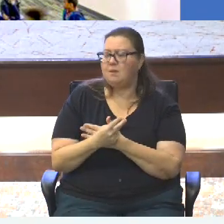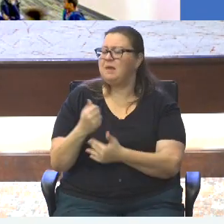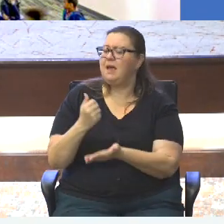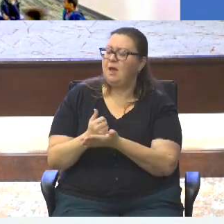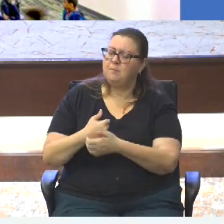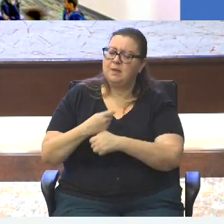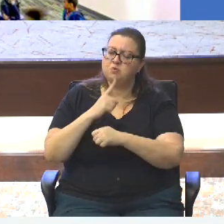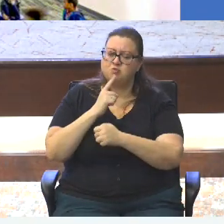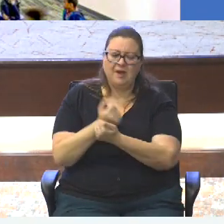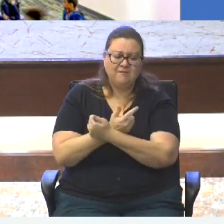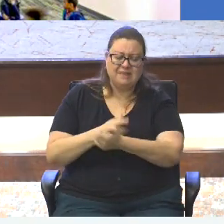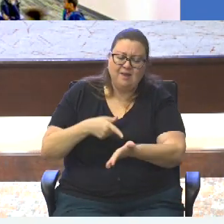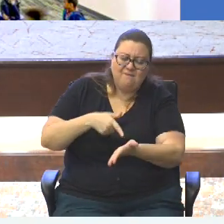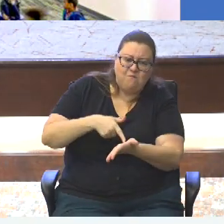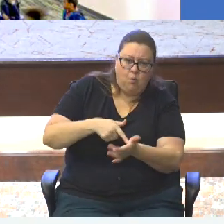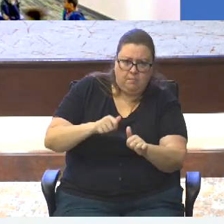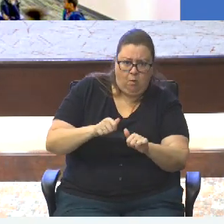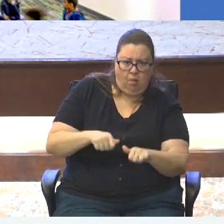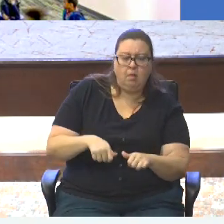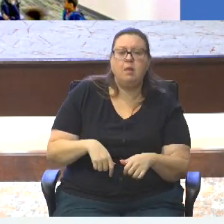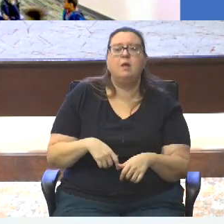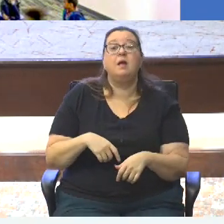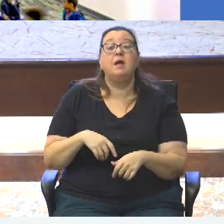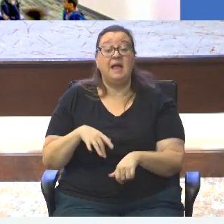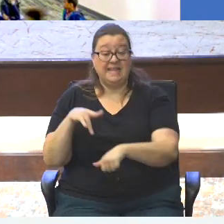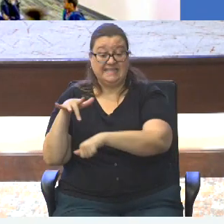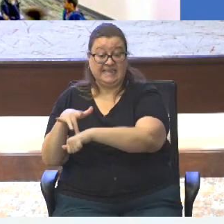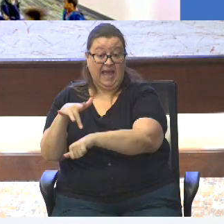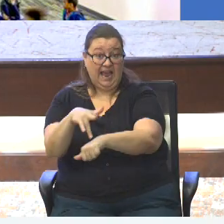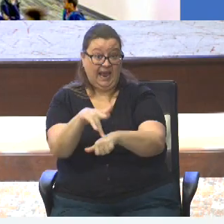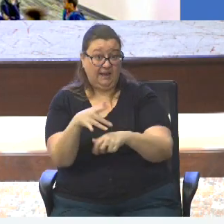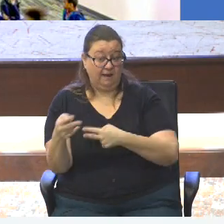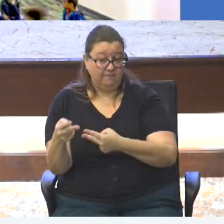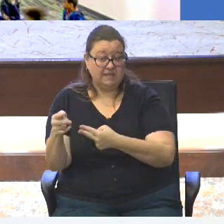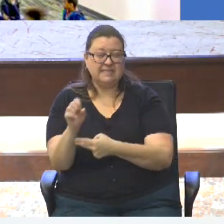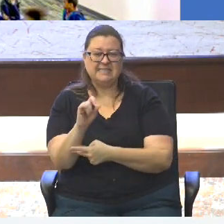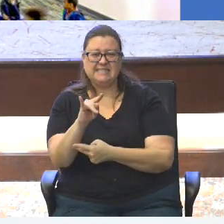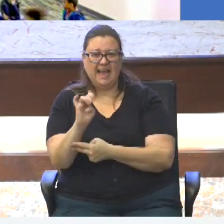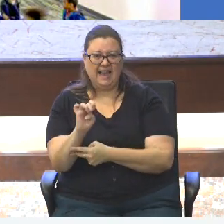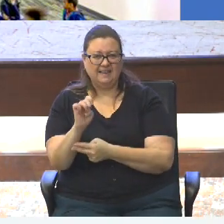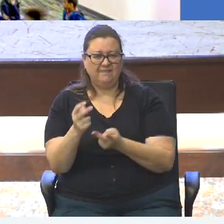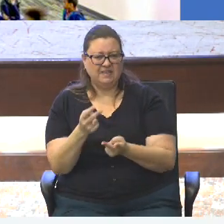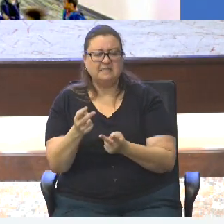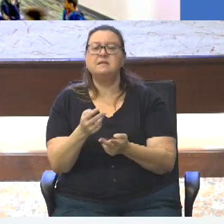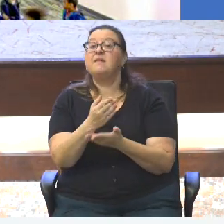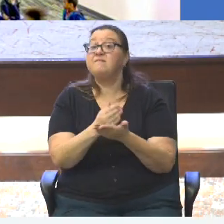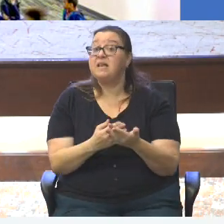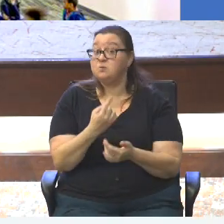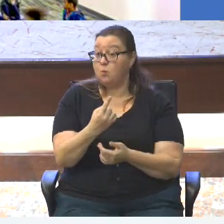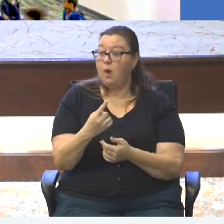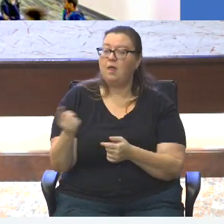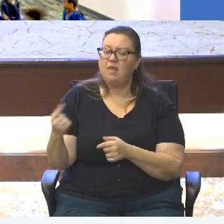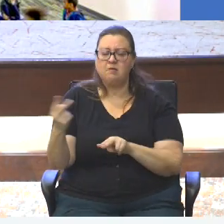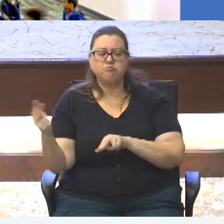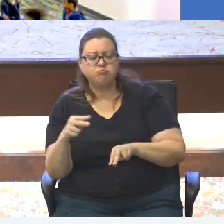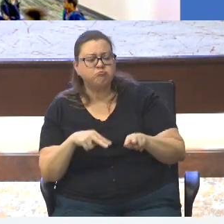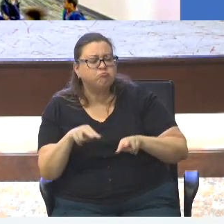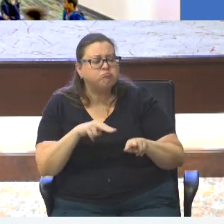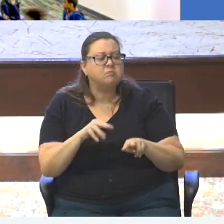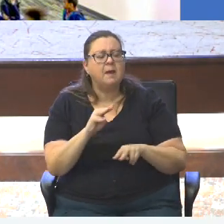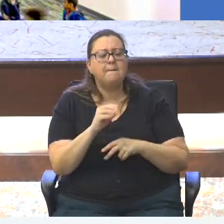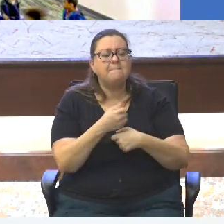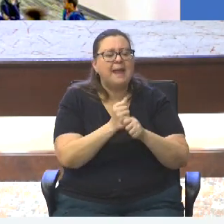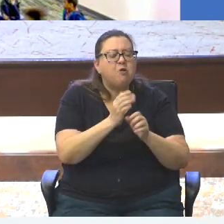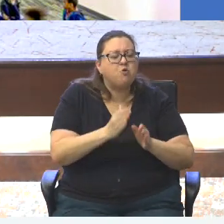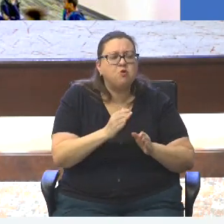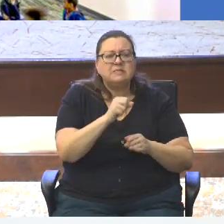affordability. Site visits, so during the course of phase one, they conducted site visits to makerspaces and